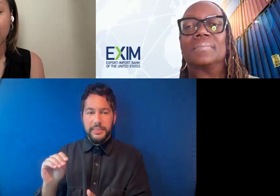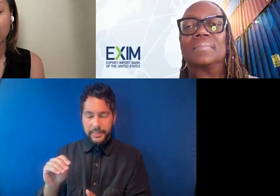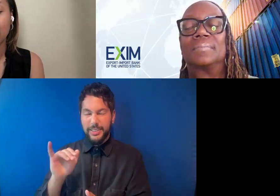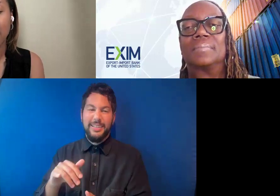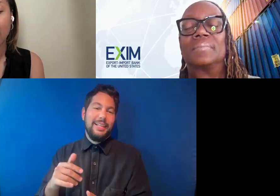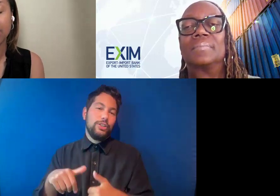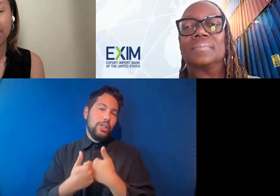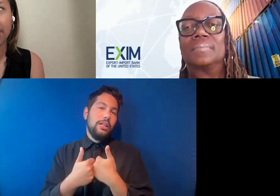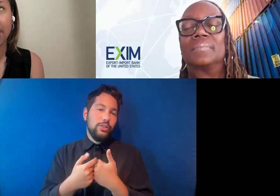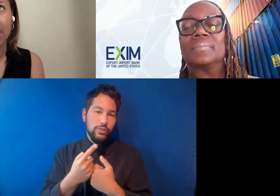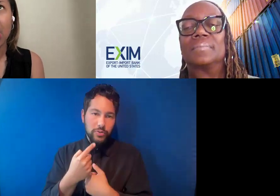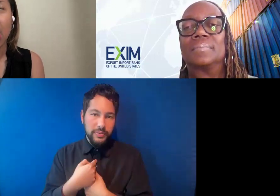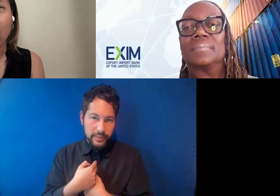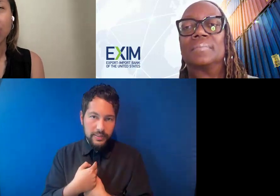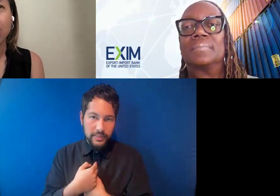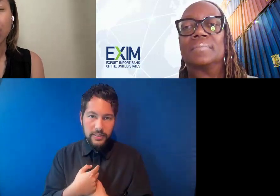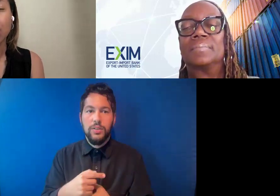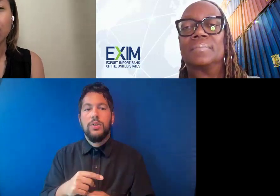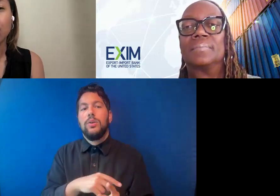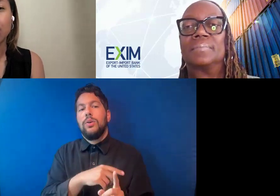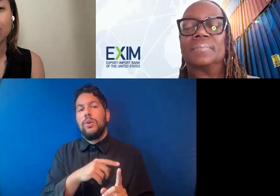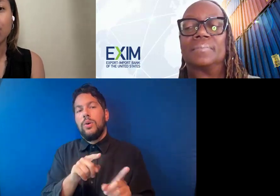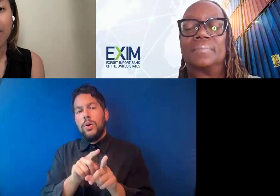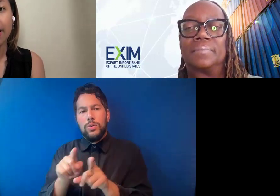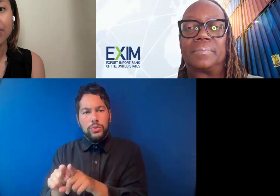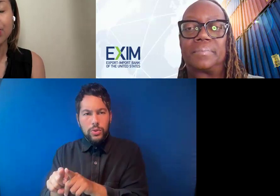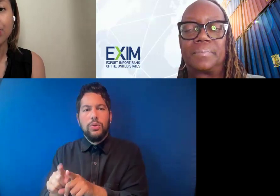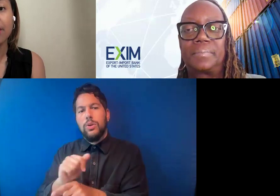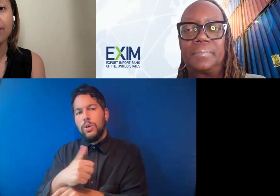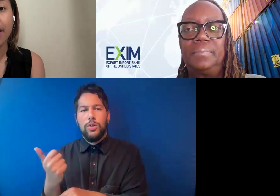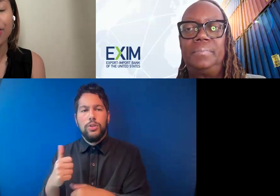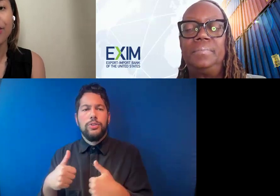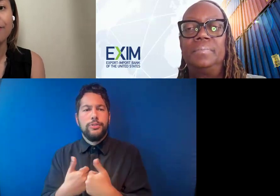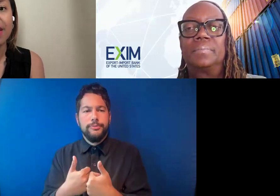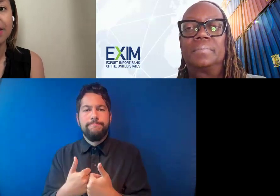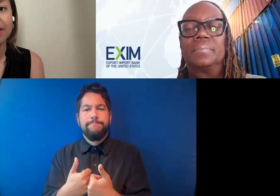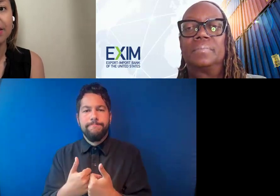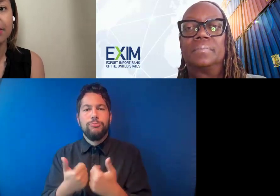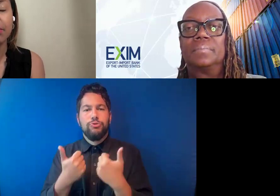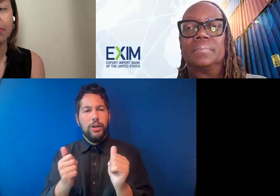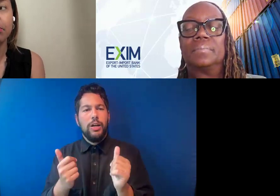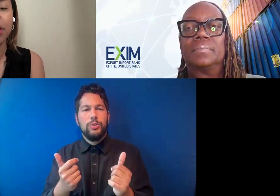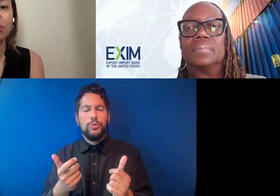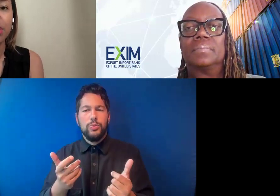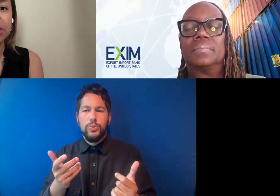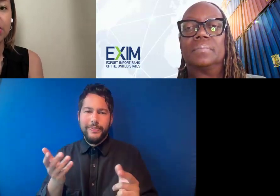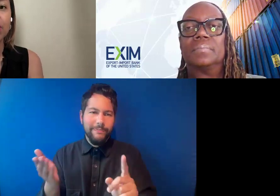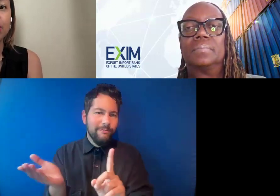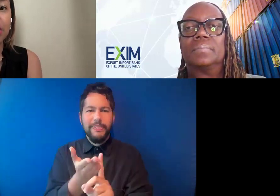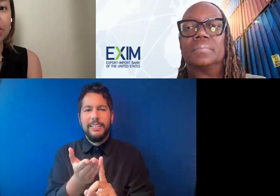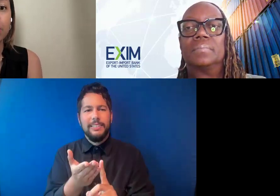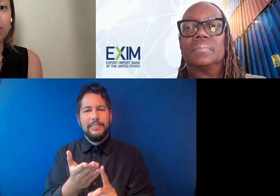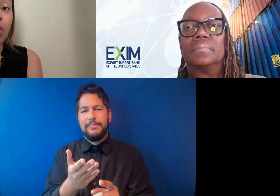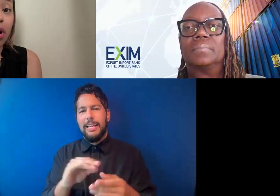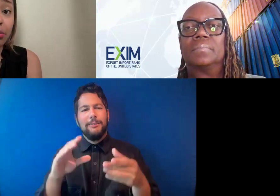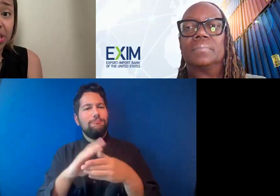for me. I would say also trying to convey or convince bigger